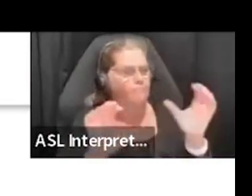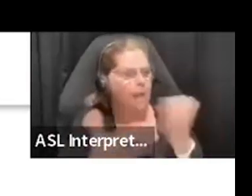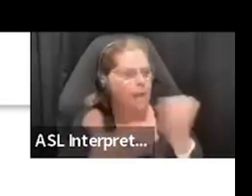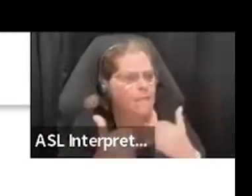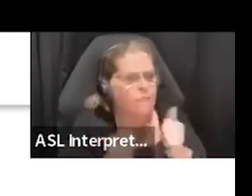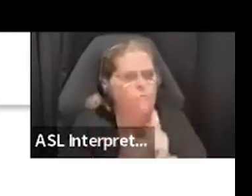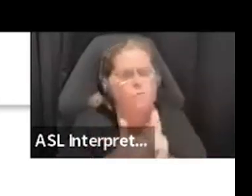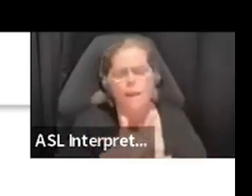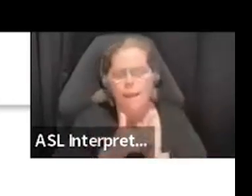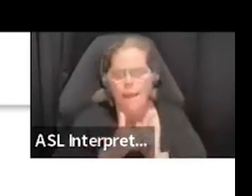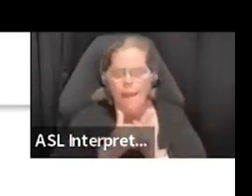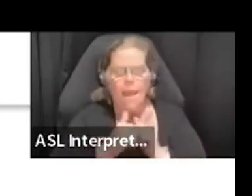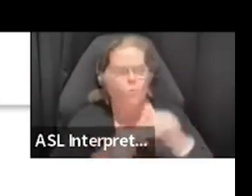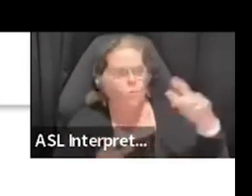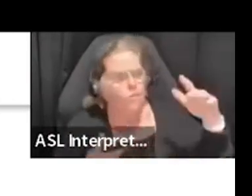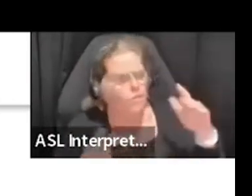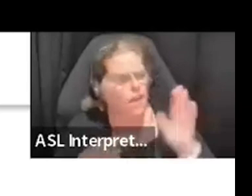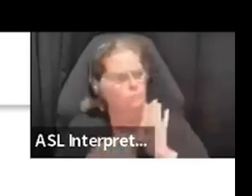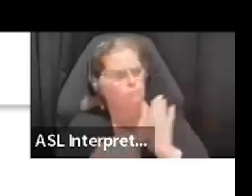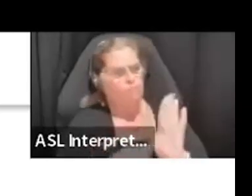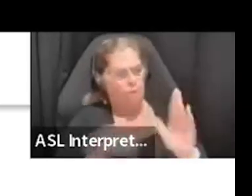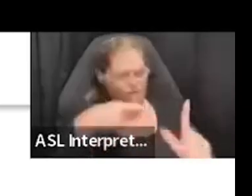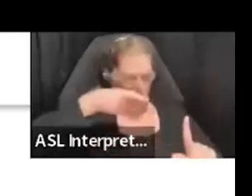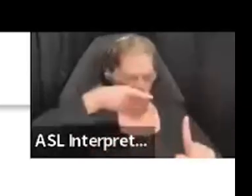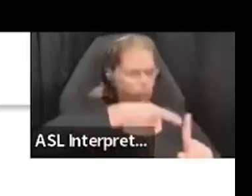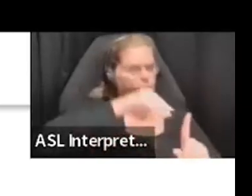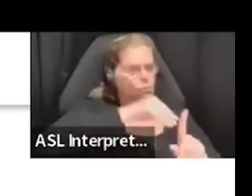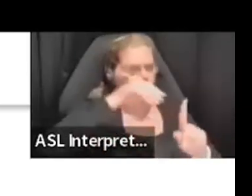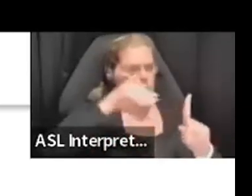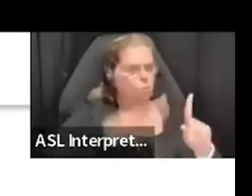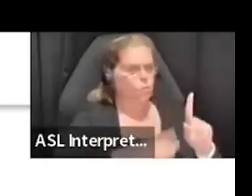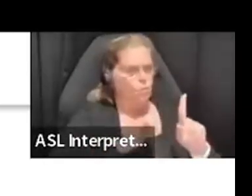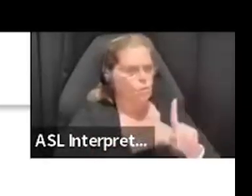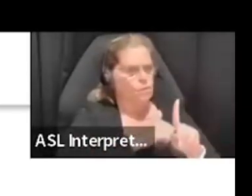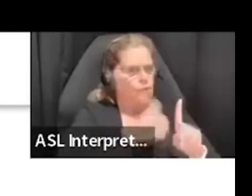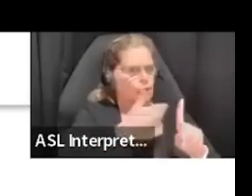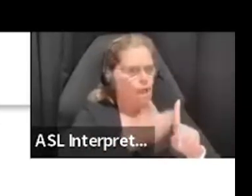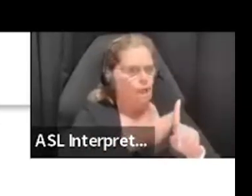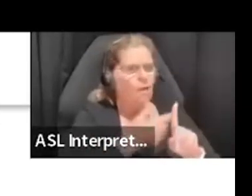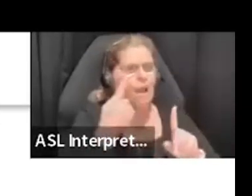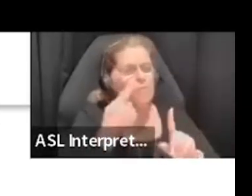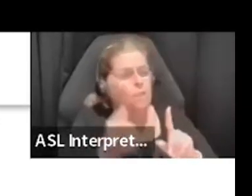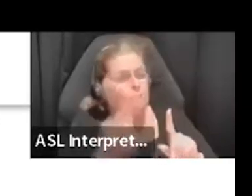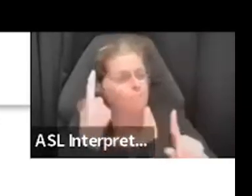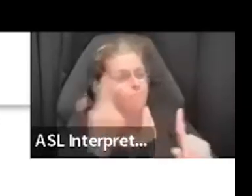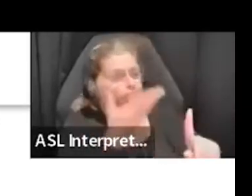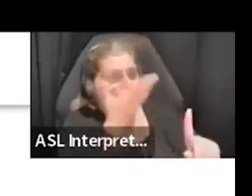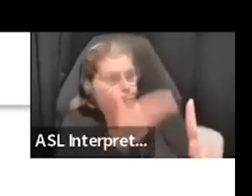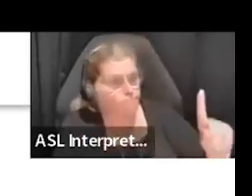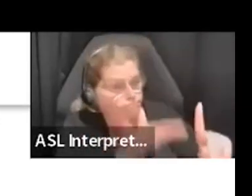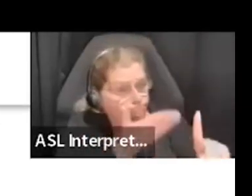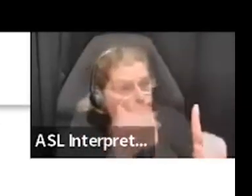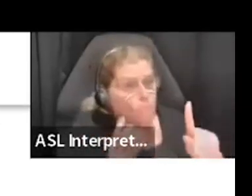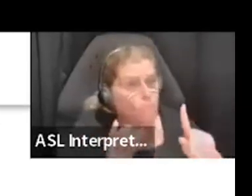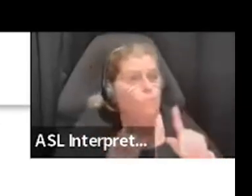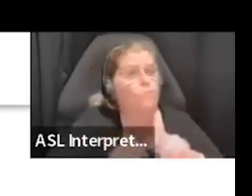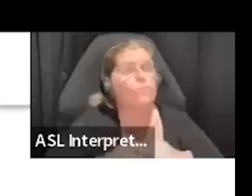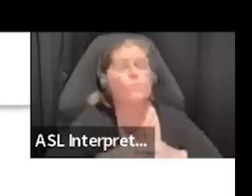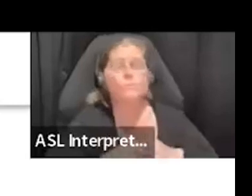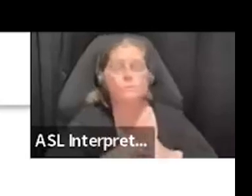this particular student? I think having a understanding of the student is also part of